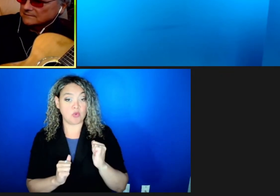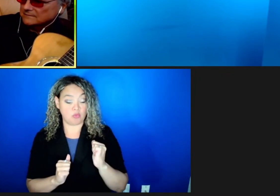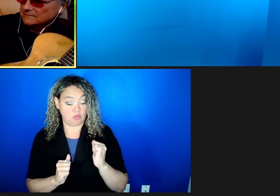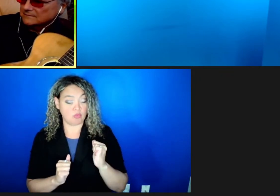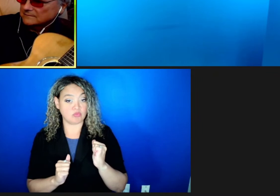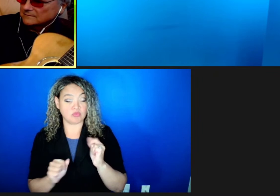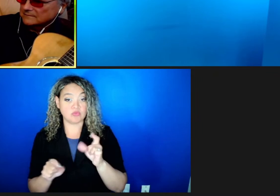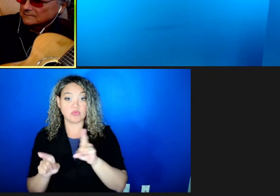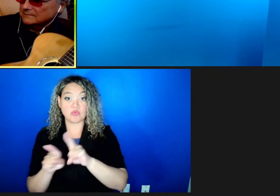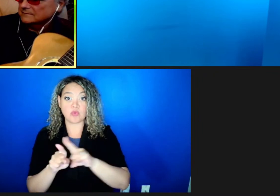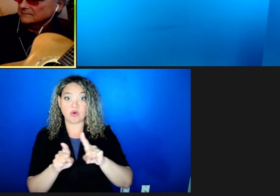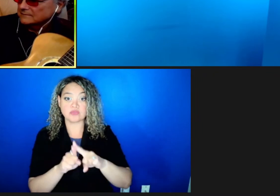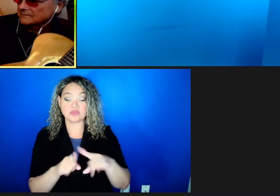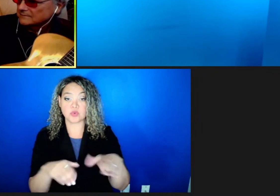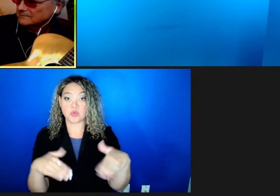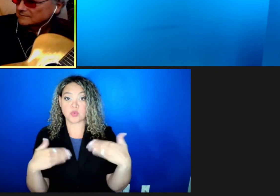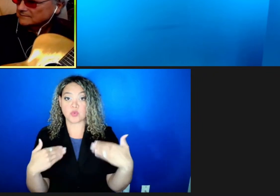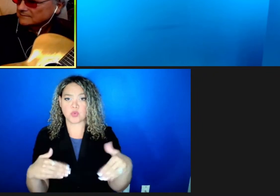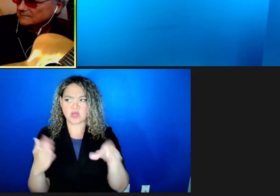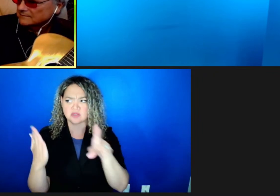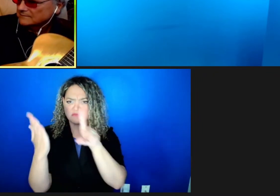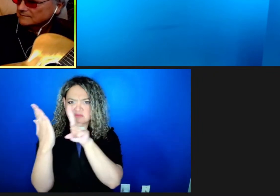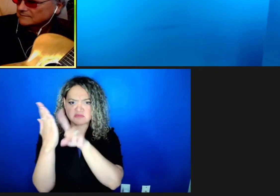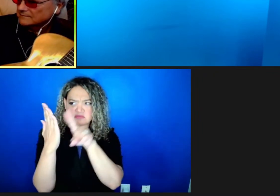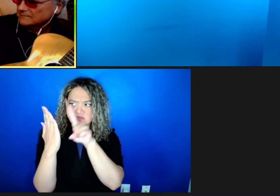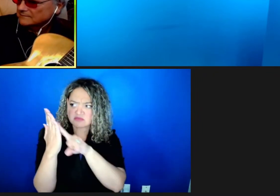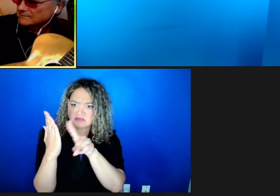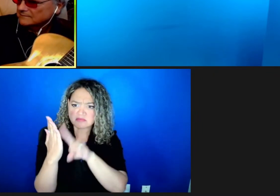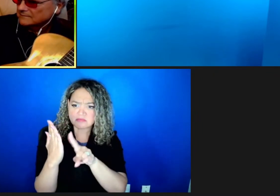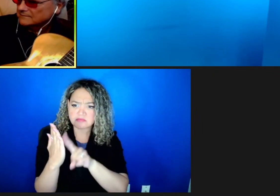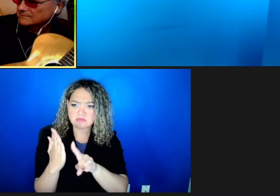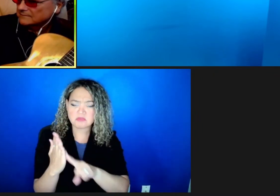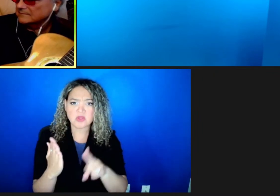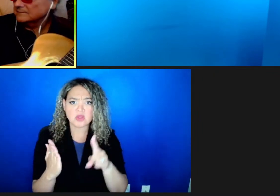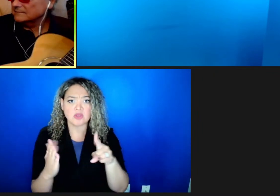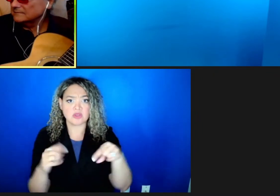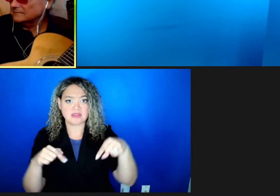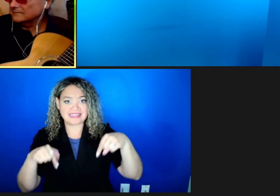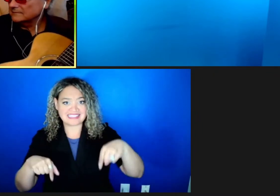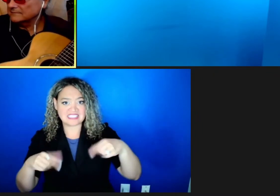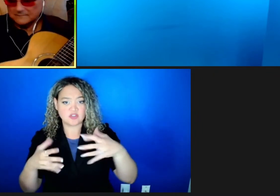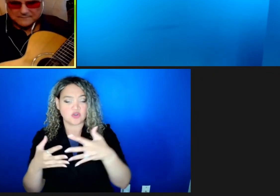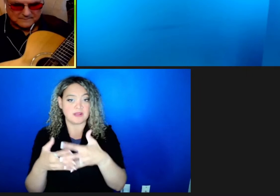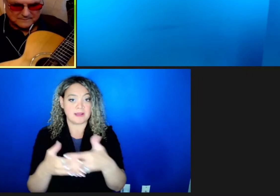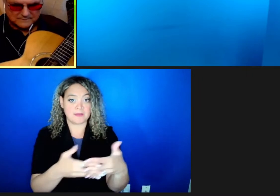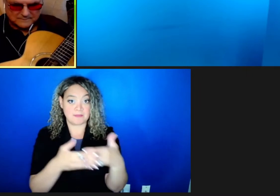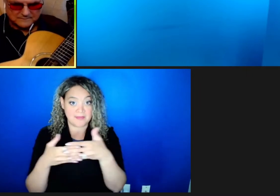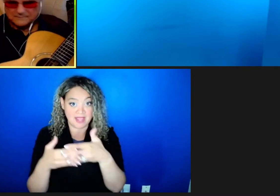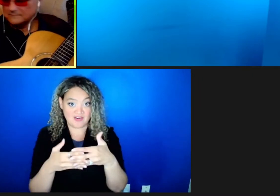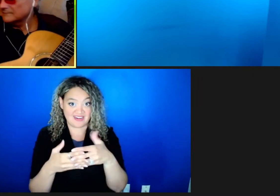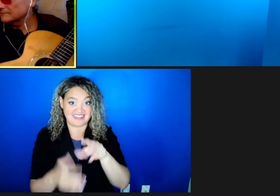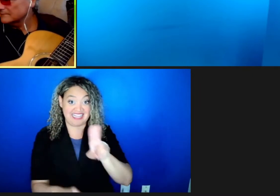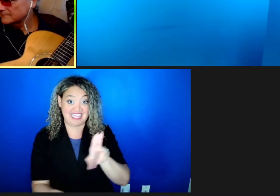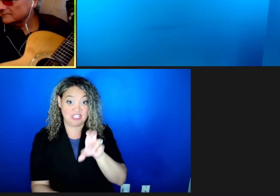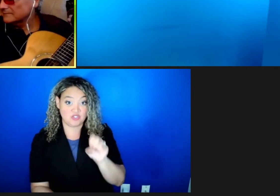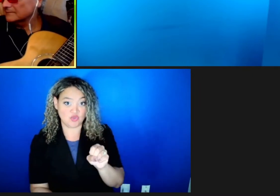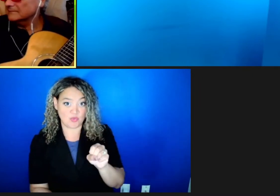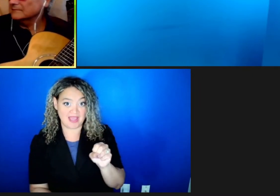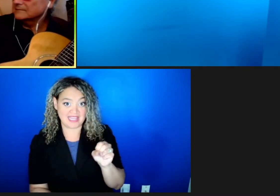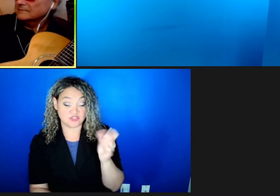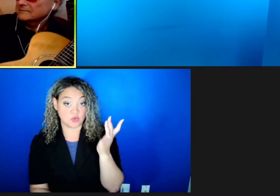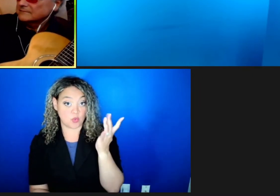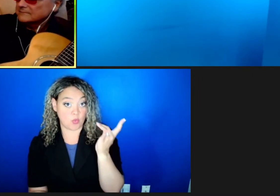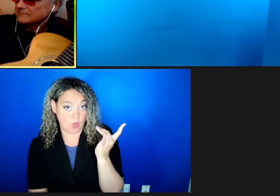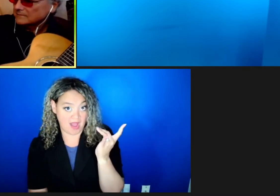also a huge investigation going on in America, in the United States, because they